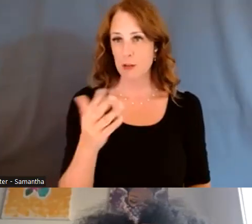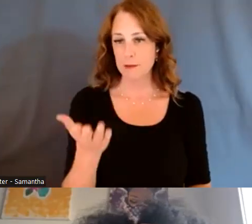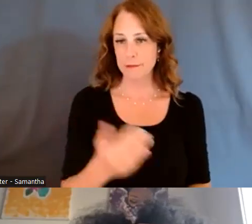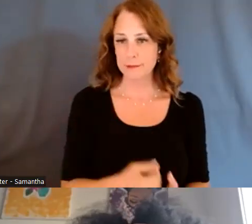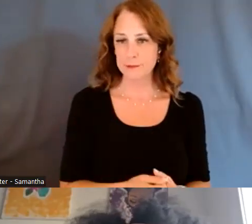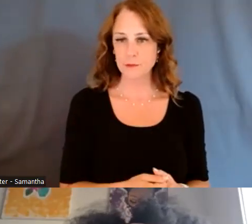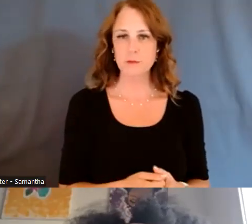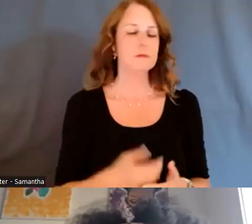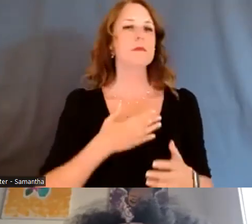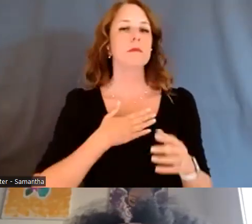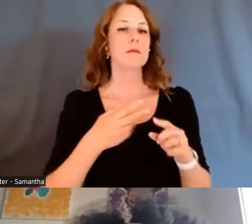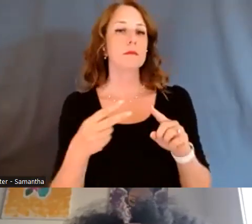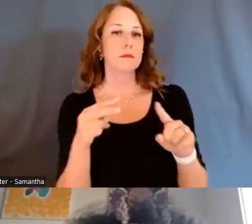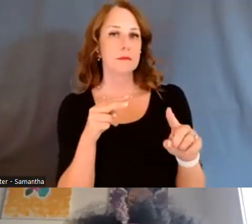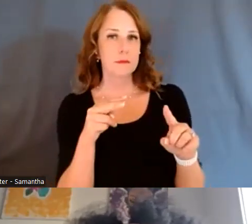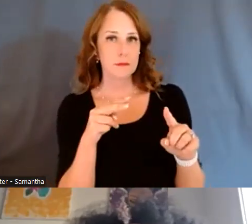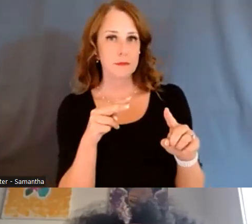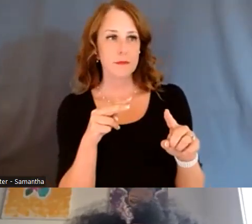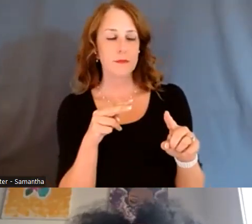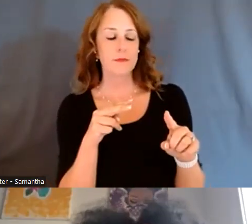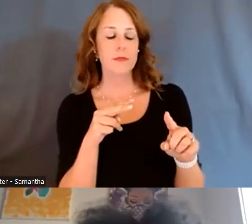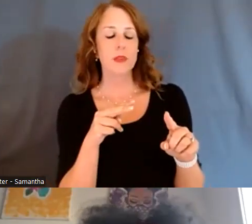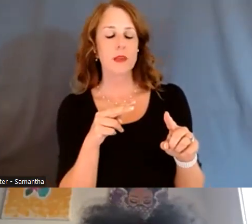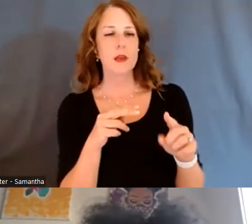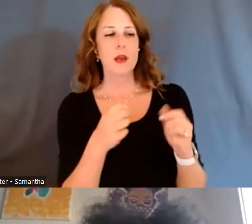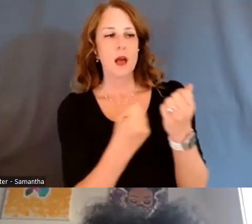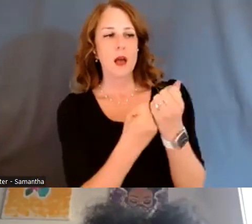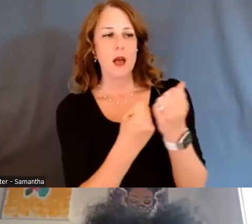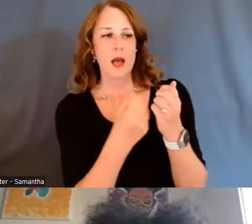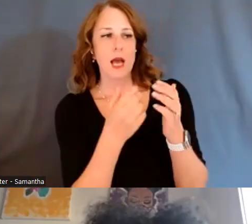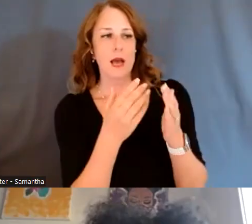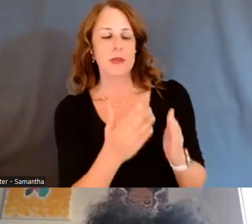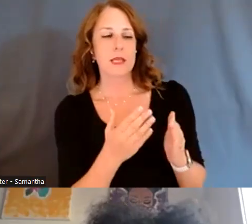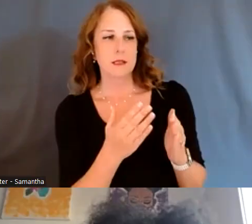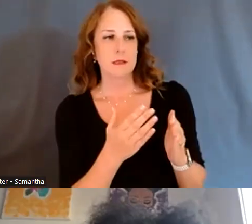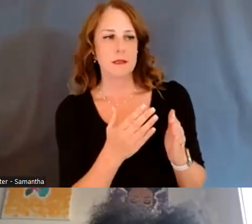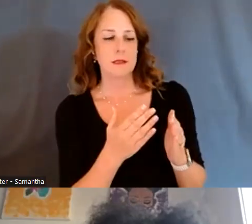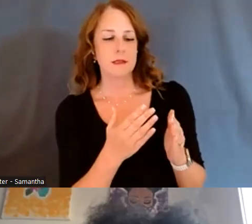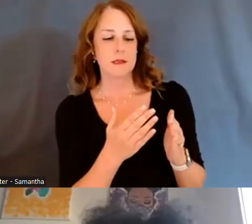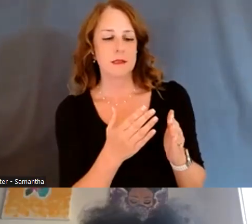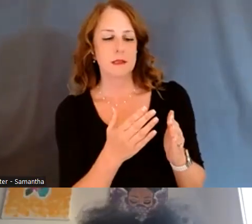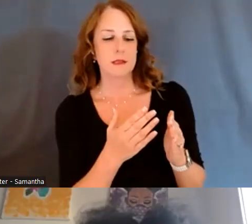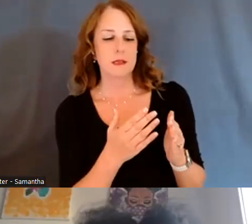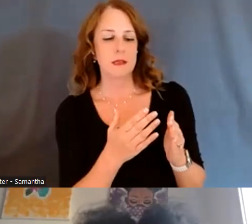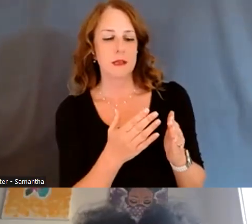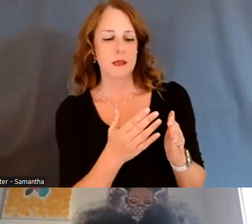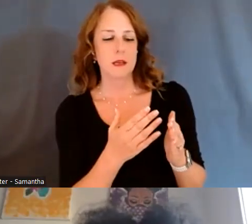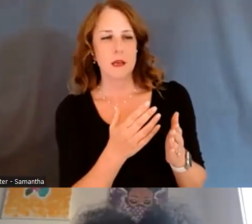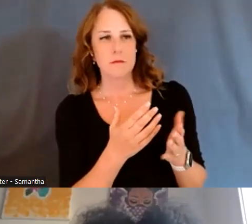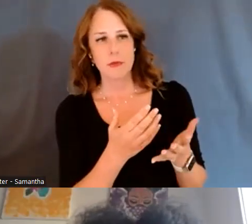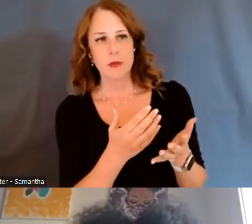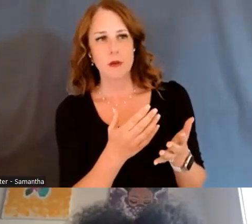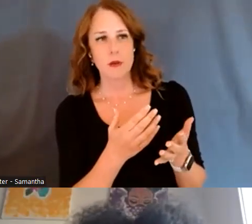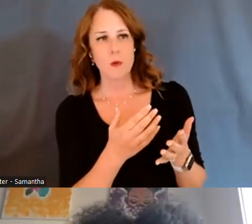So from my perspective, I guess the advocates would benefit by knowing and hearing what the process is.